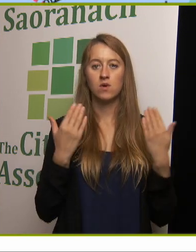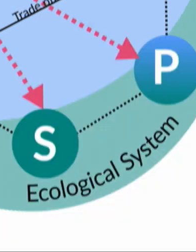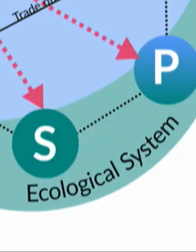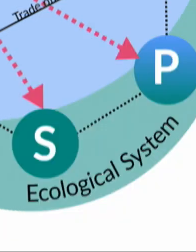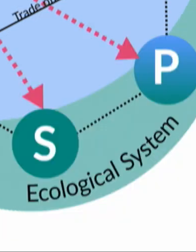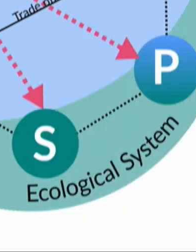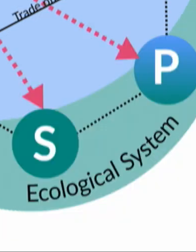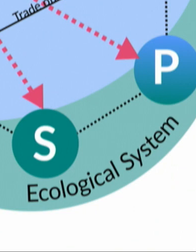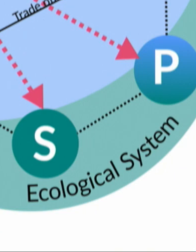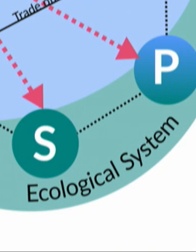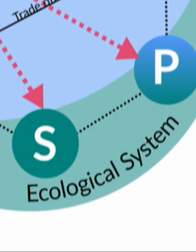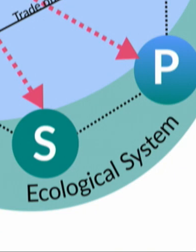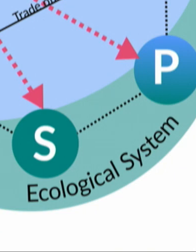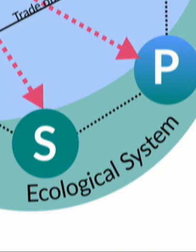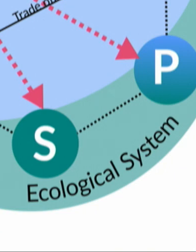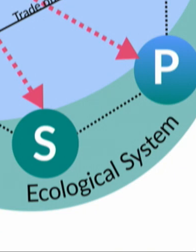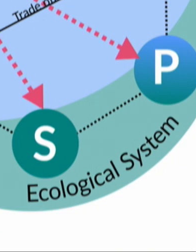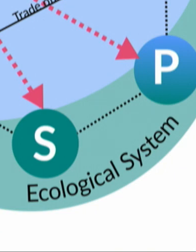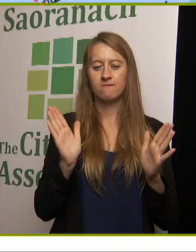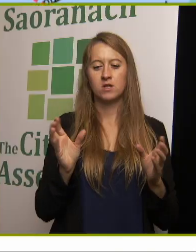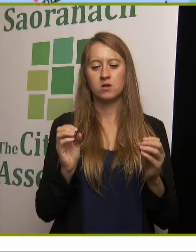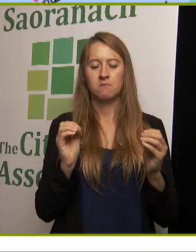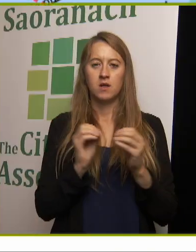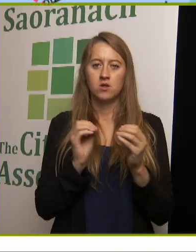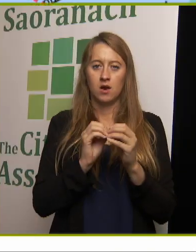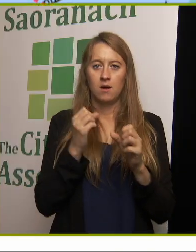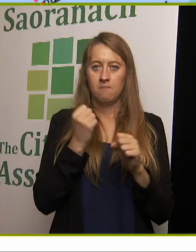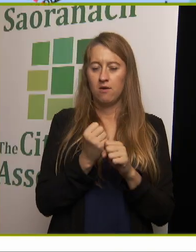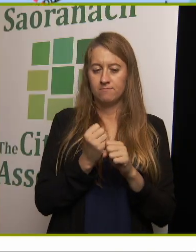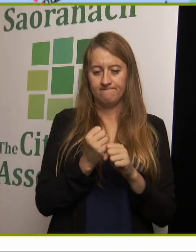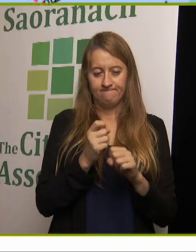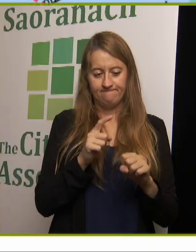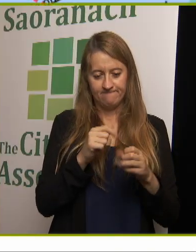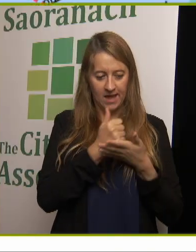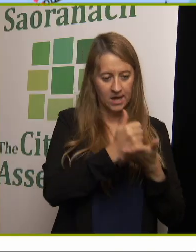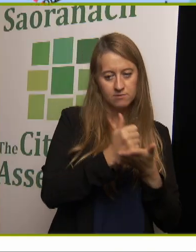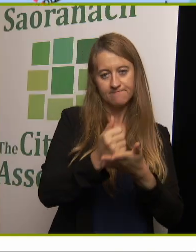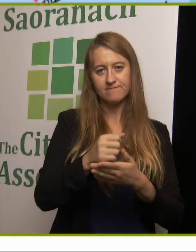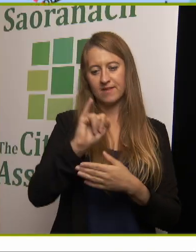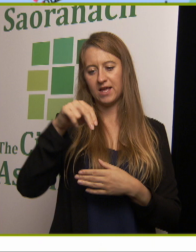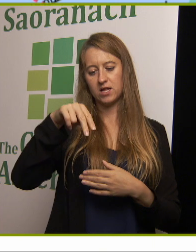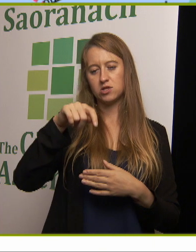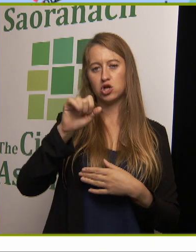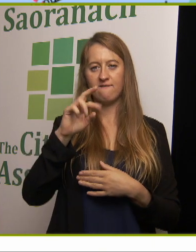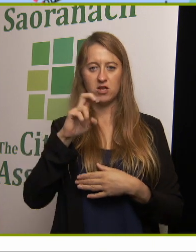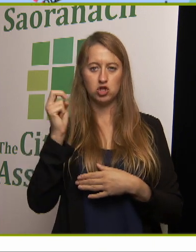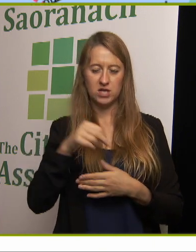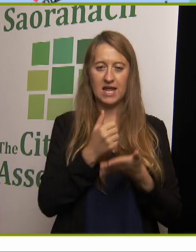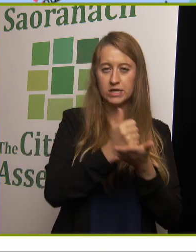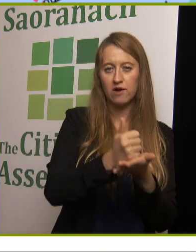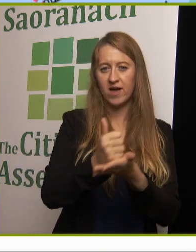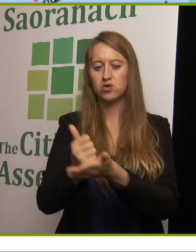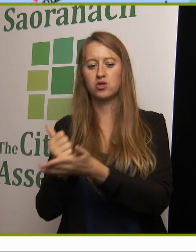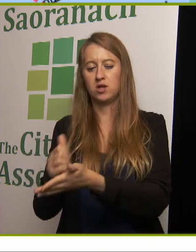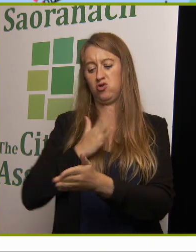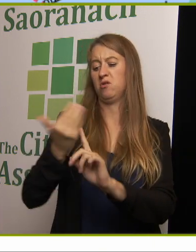our approach. And I caught the tail end of some of the interventions just before lunch. So when we